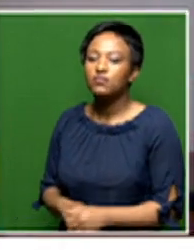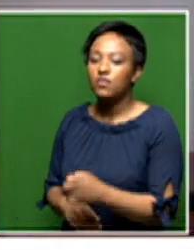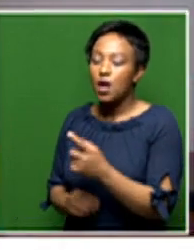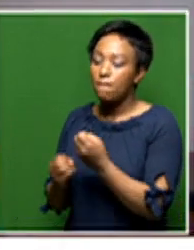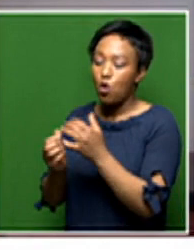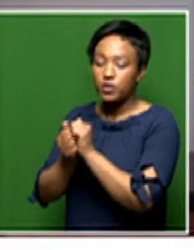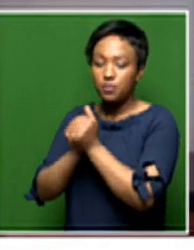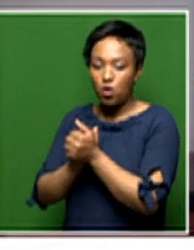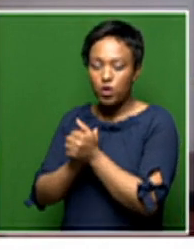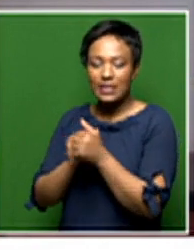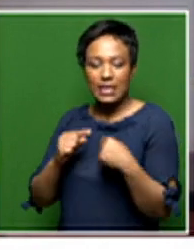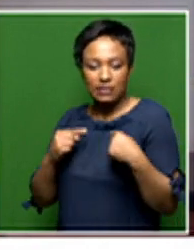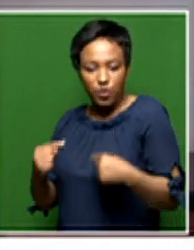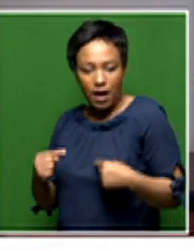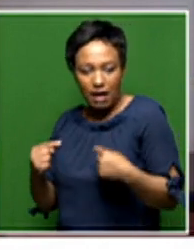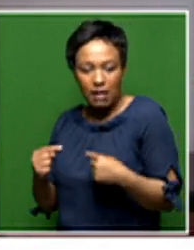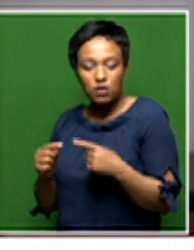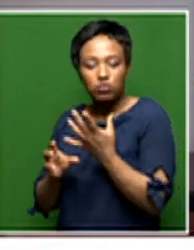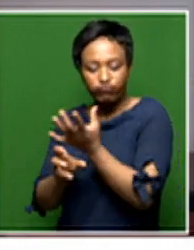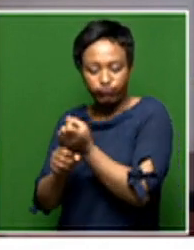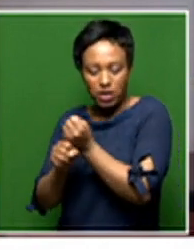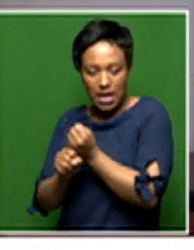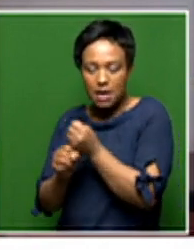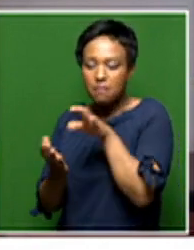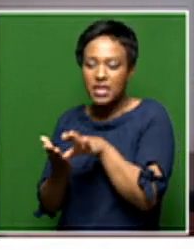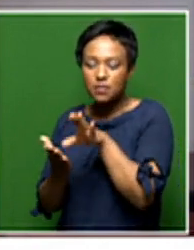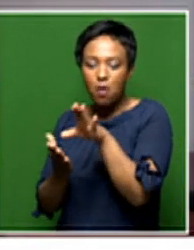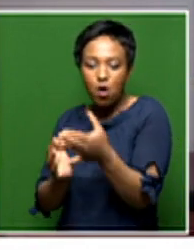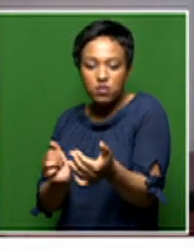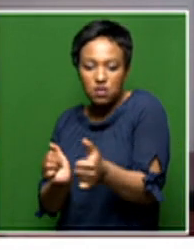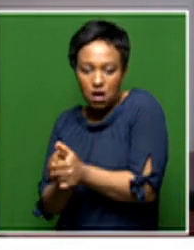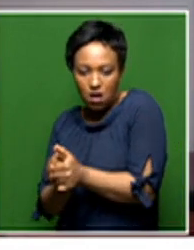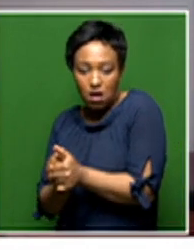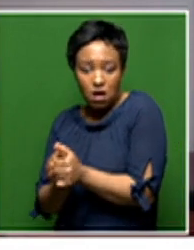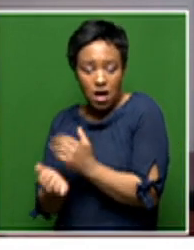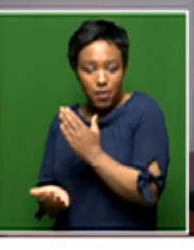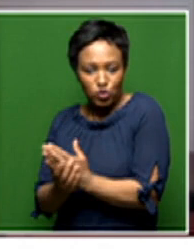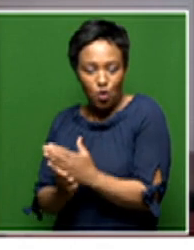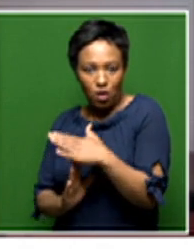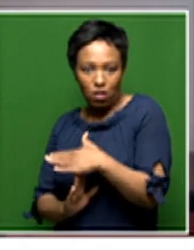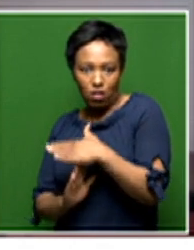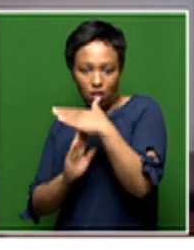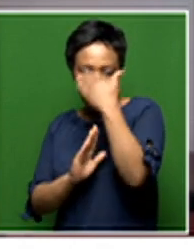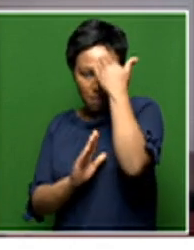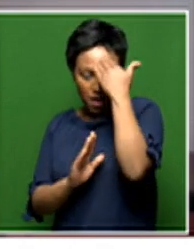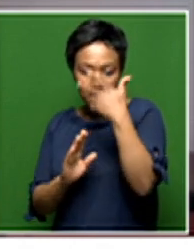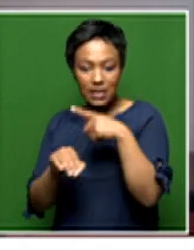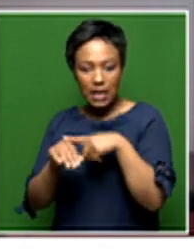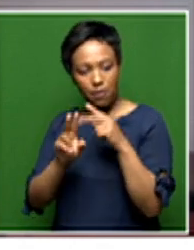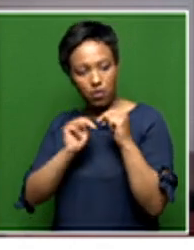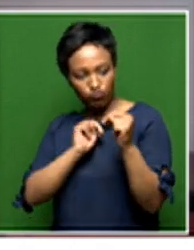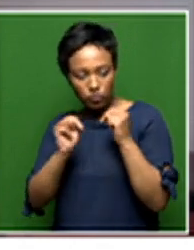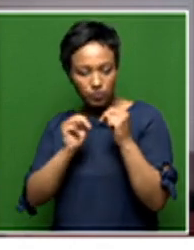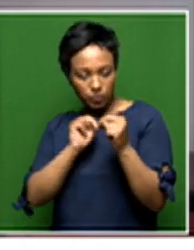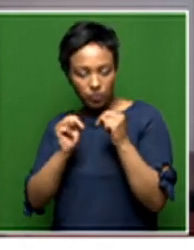sports are struggling to keep their sponsors. Surely that must have been top of mind when you entered the